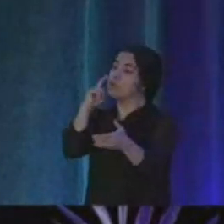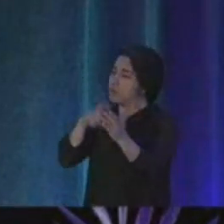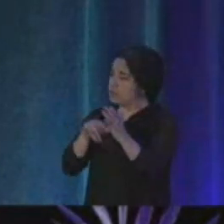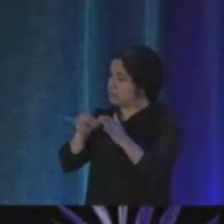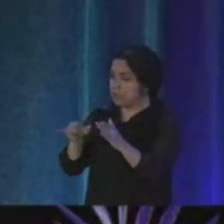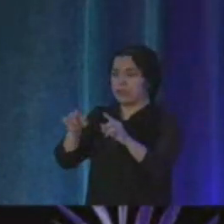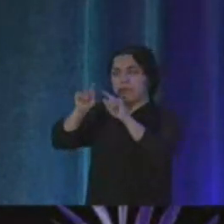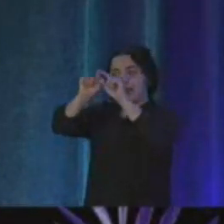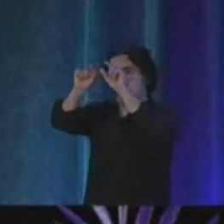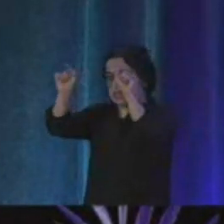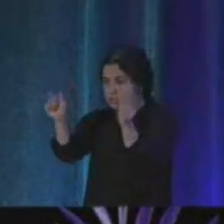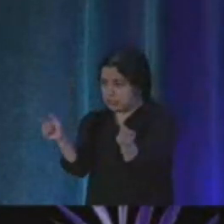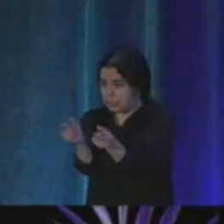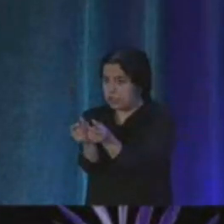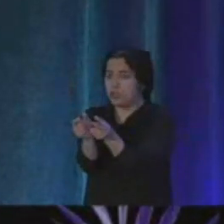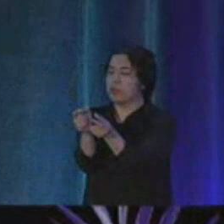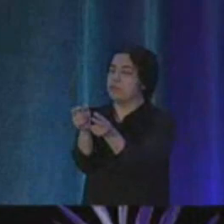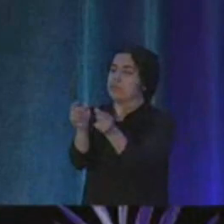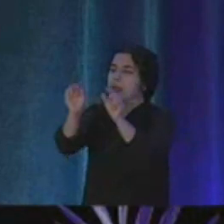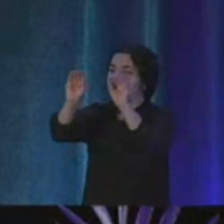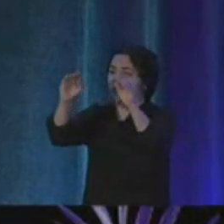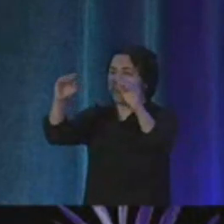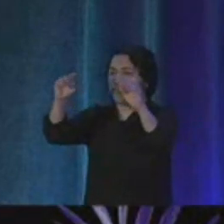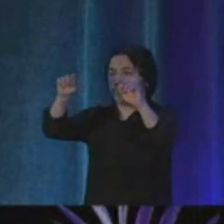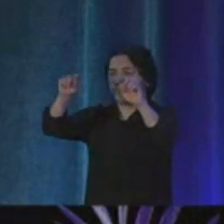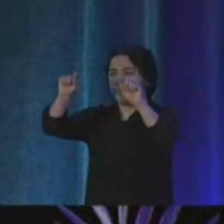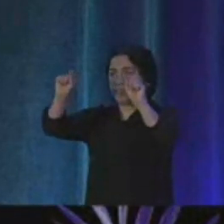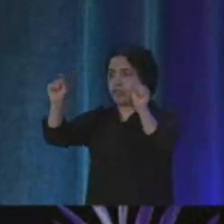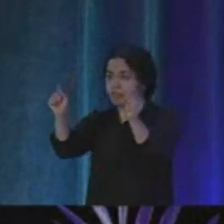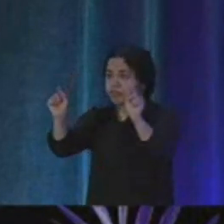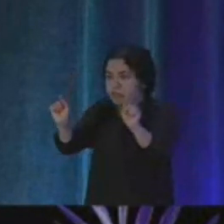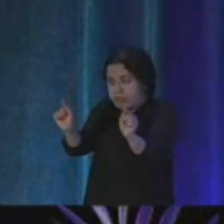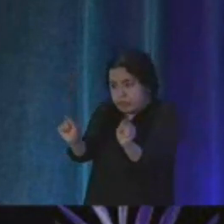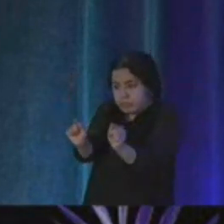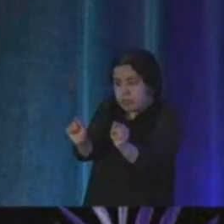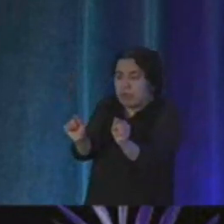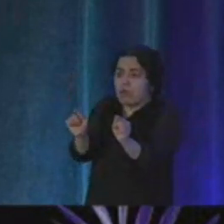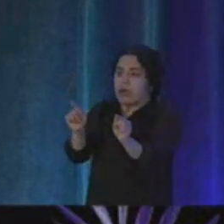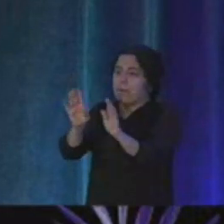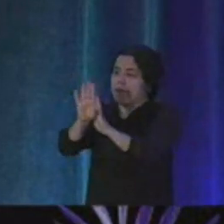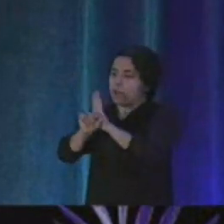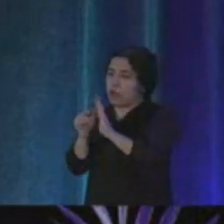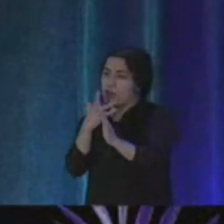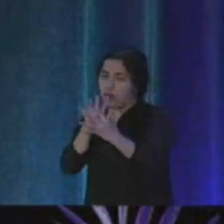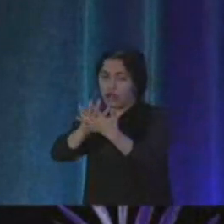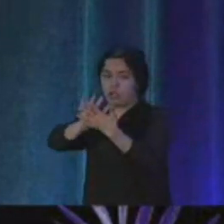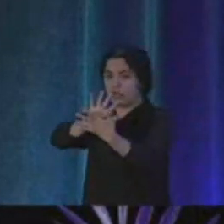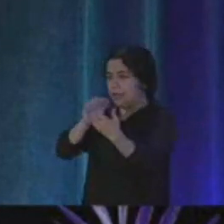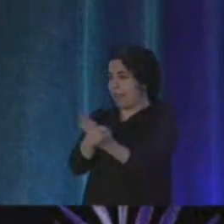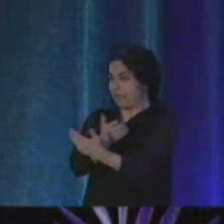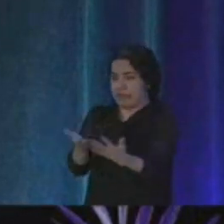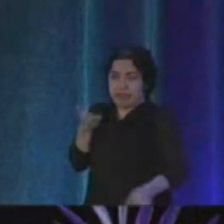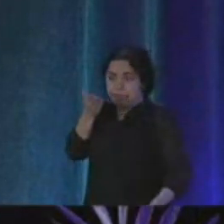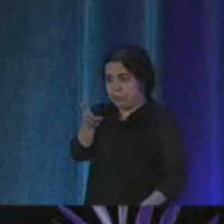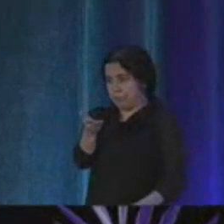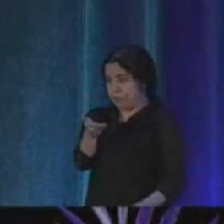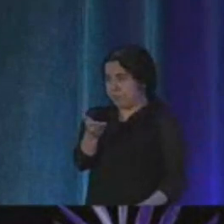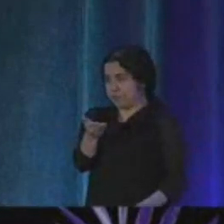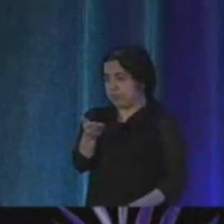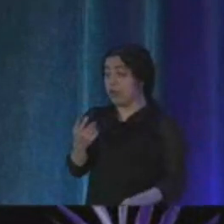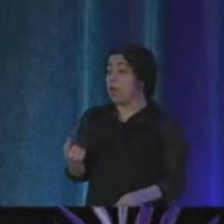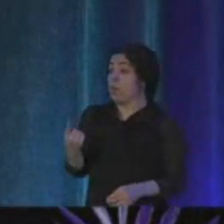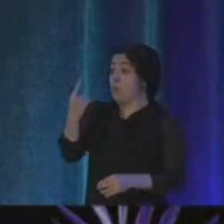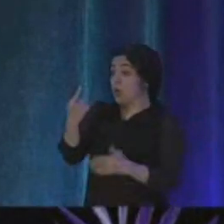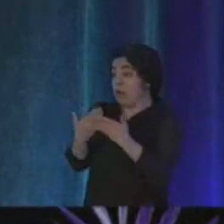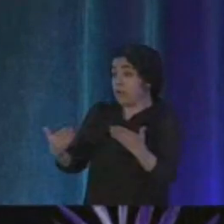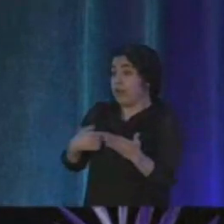has rounded borders, and I have the border itself with the background color, everything. So one of the